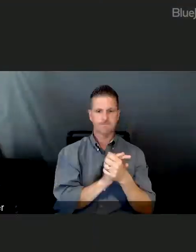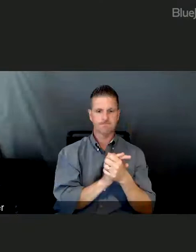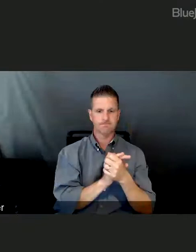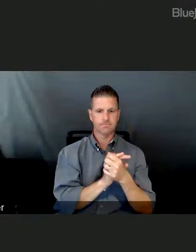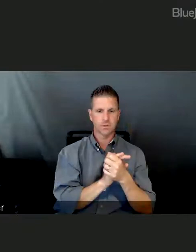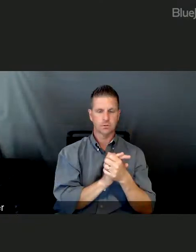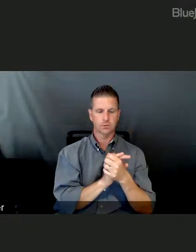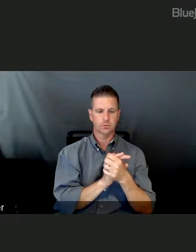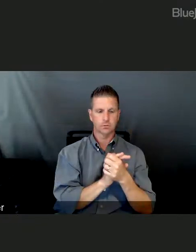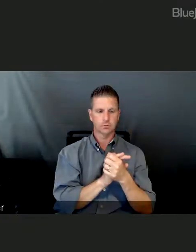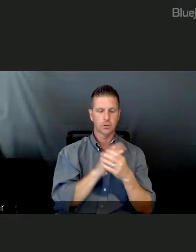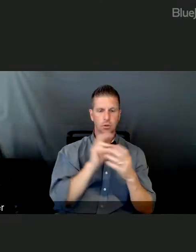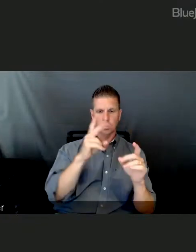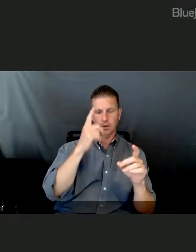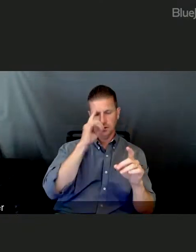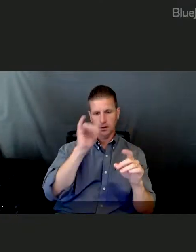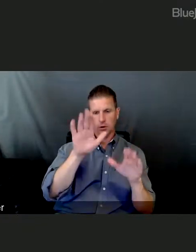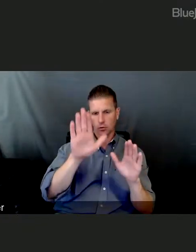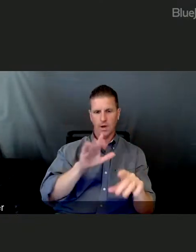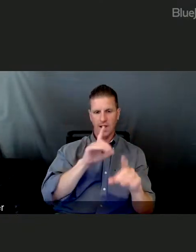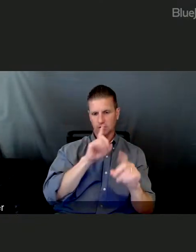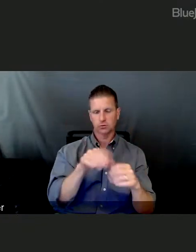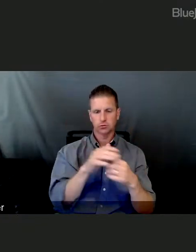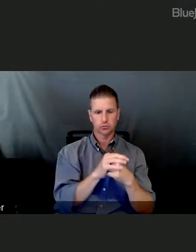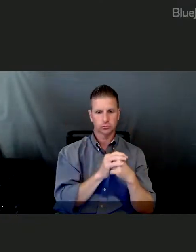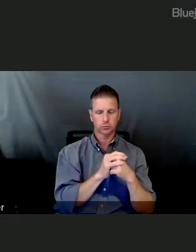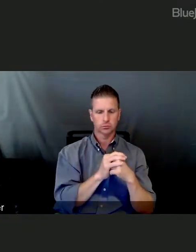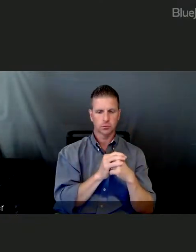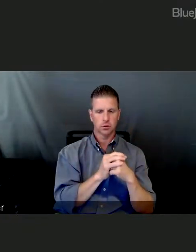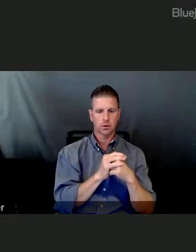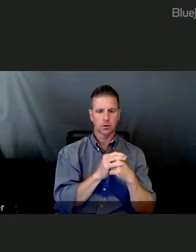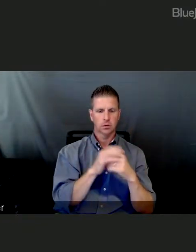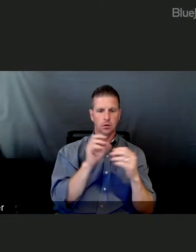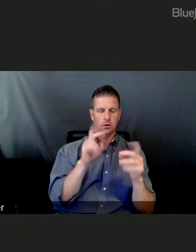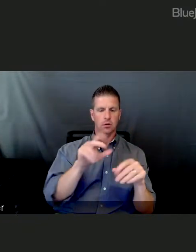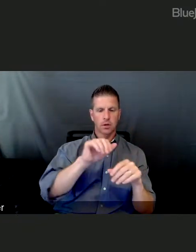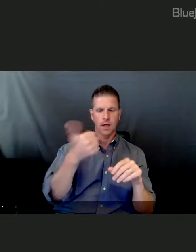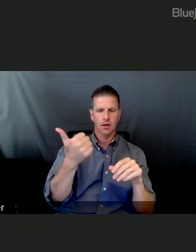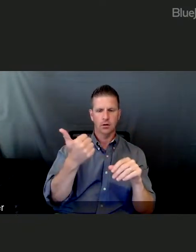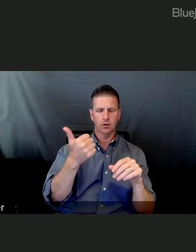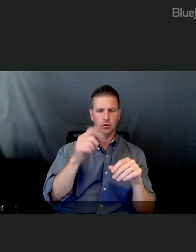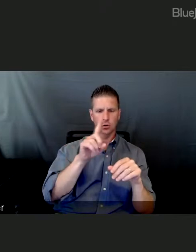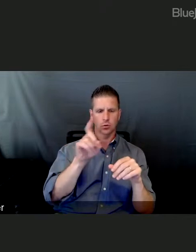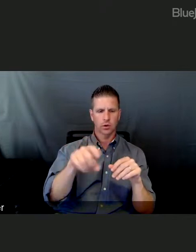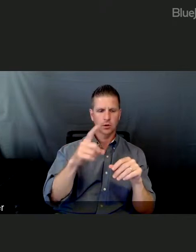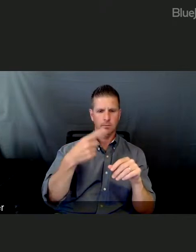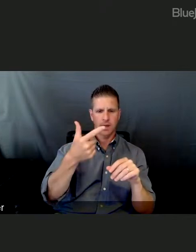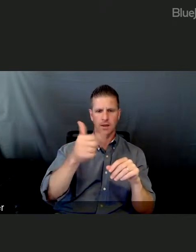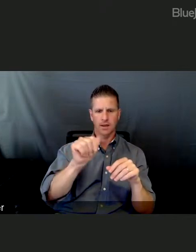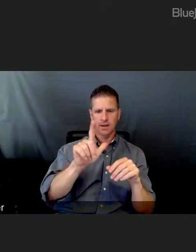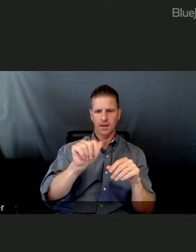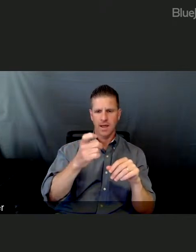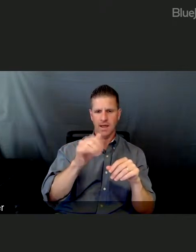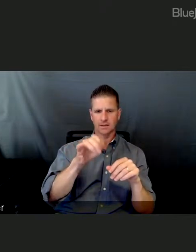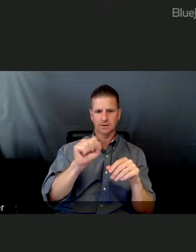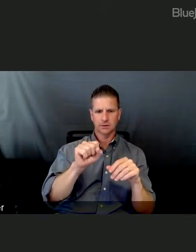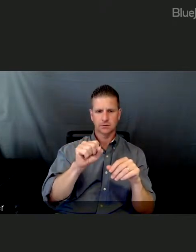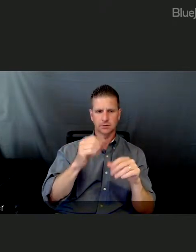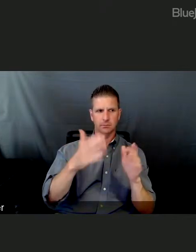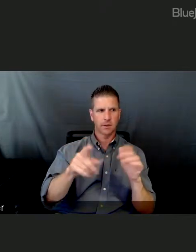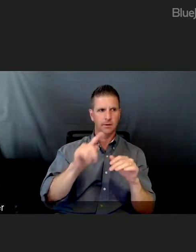Okay, I think that's a great answer. Okay, another question, this one about galaxies. Maybe Taylor can chime in on this